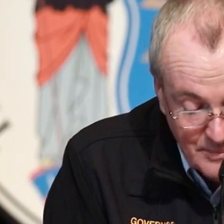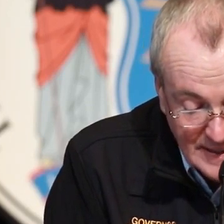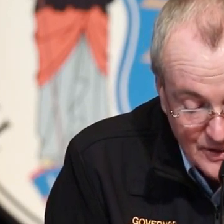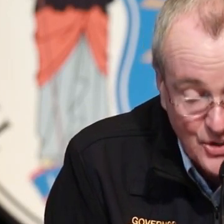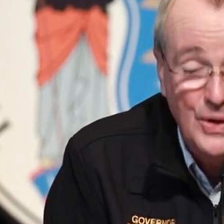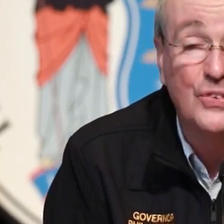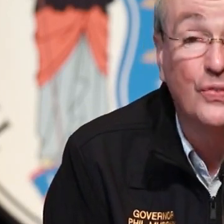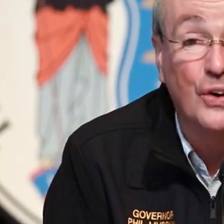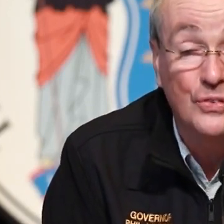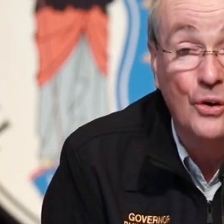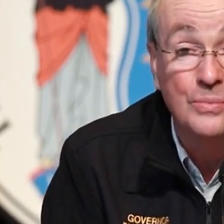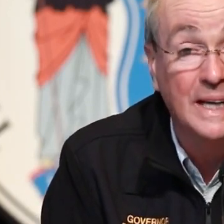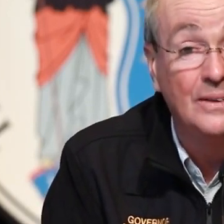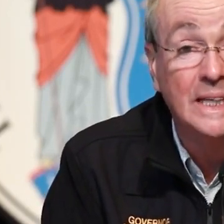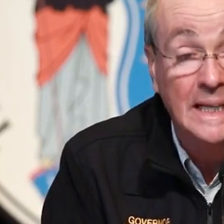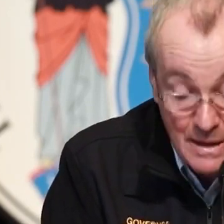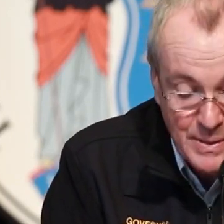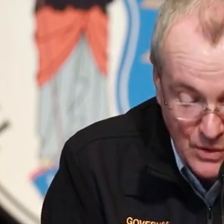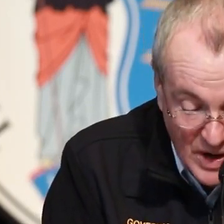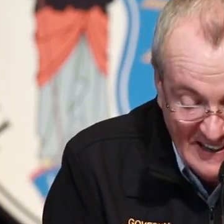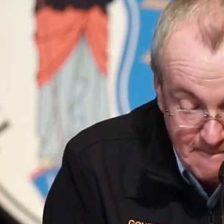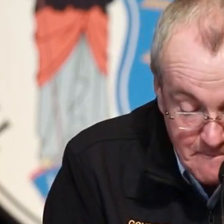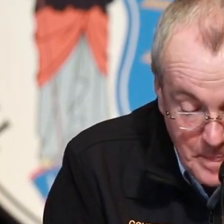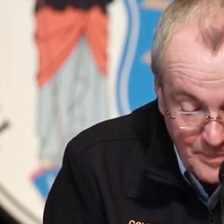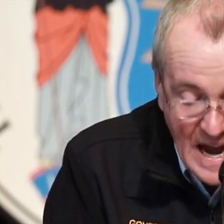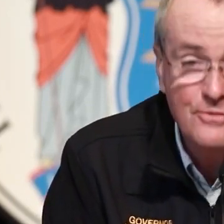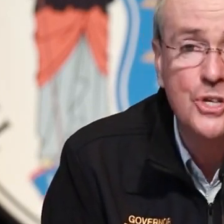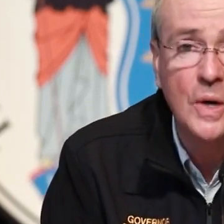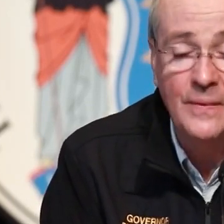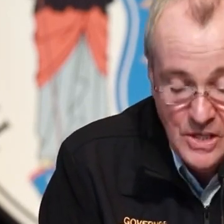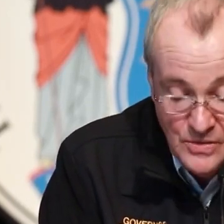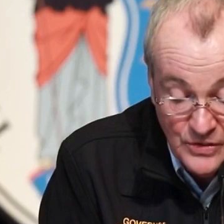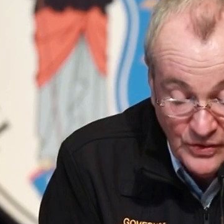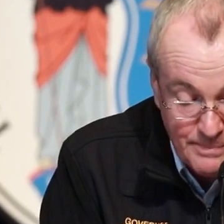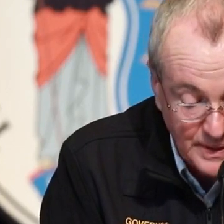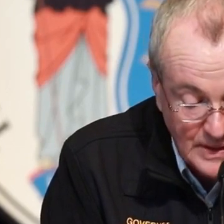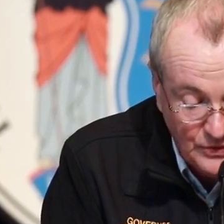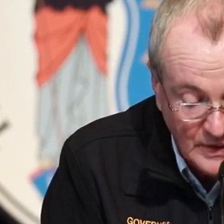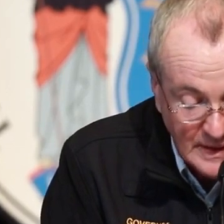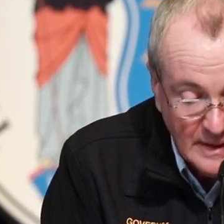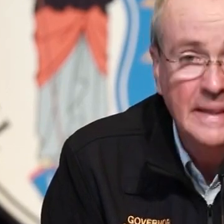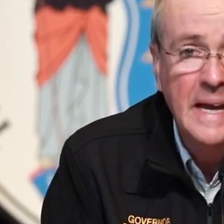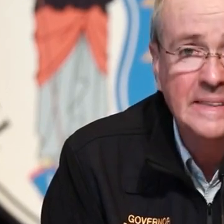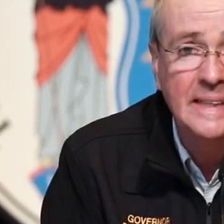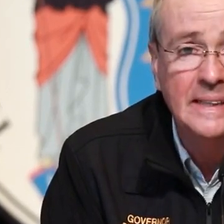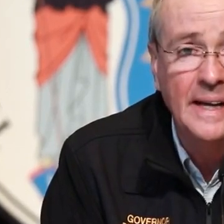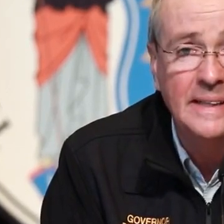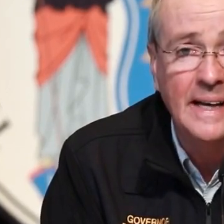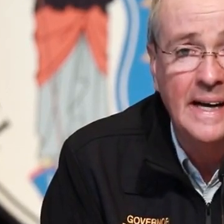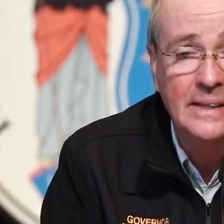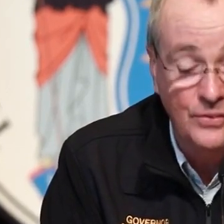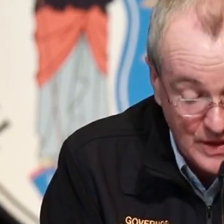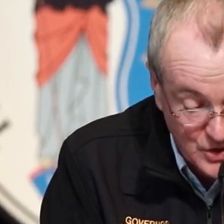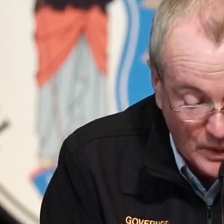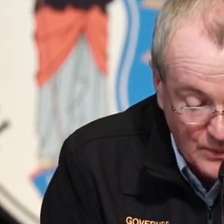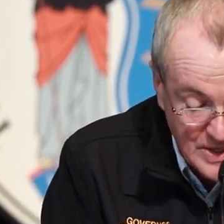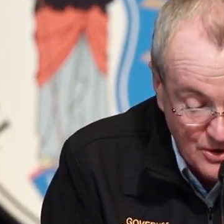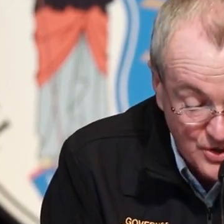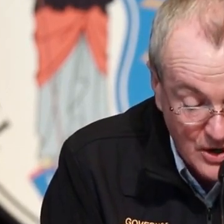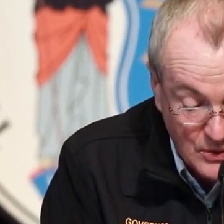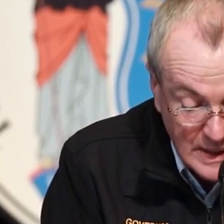remained committed to his first hometown in a big way. After joining the Union City Police in 1999, so